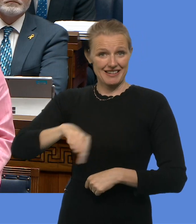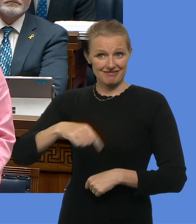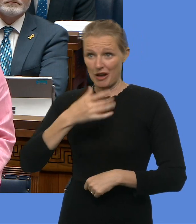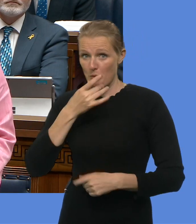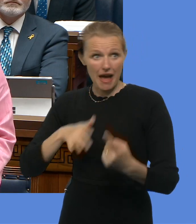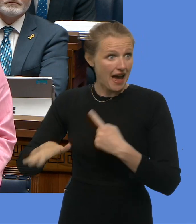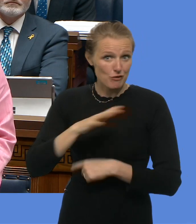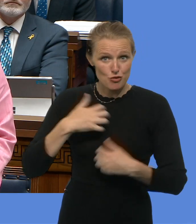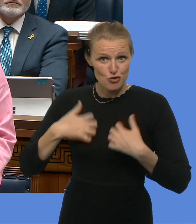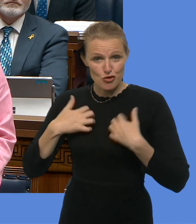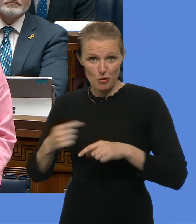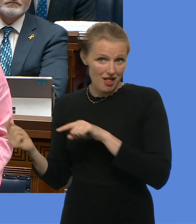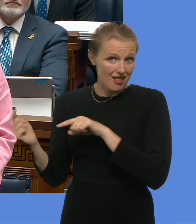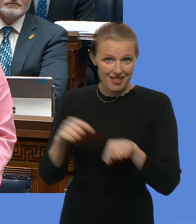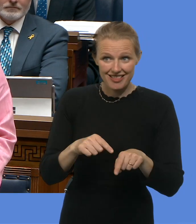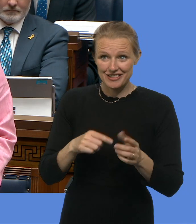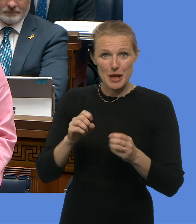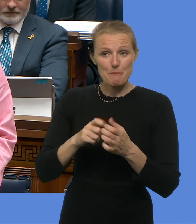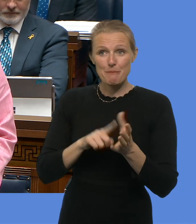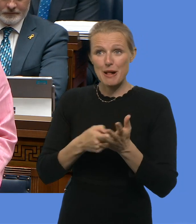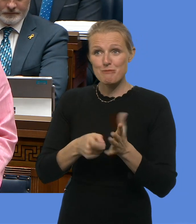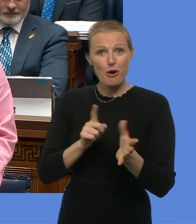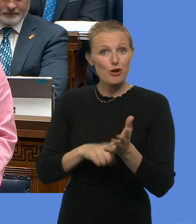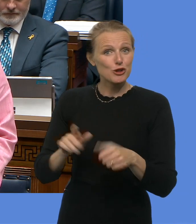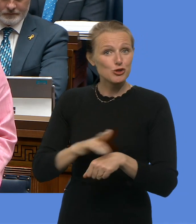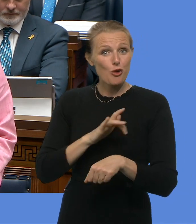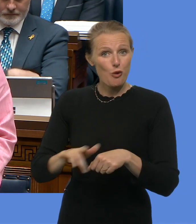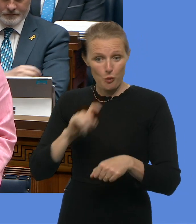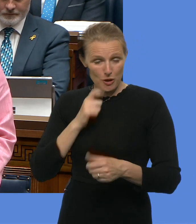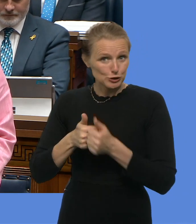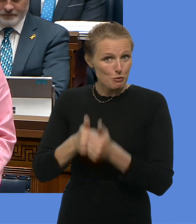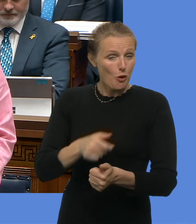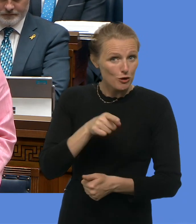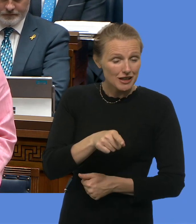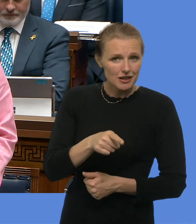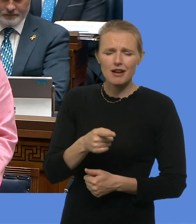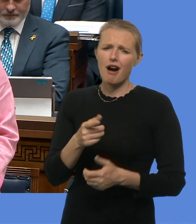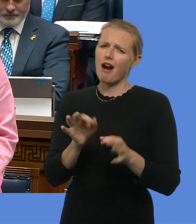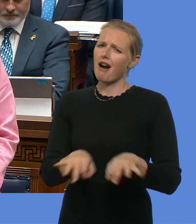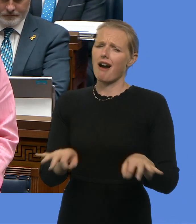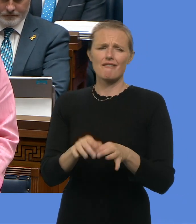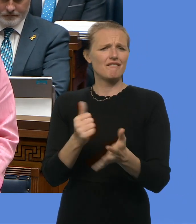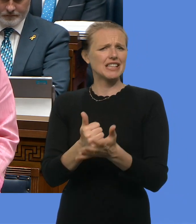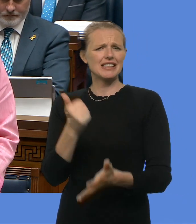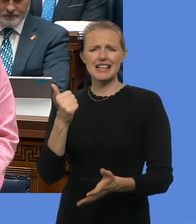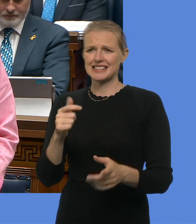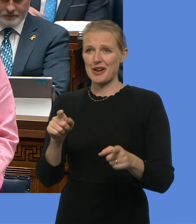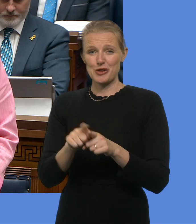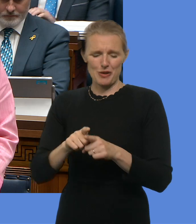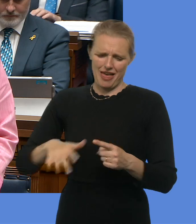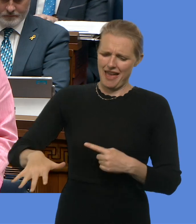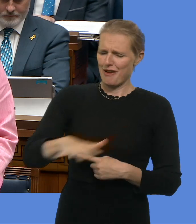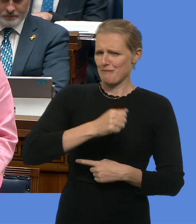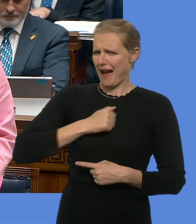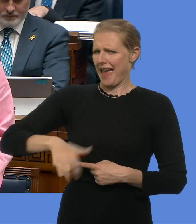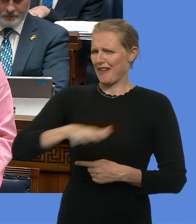is intending to come down and show the Balmoral show some support, not just an absolute jewel right on the heart of my constituency, Lagan Valley,